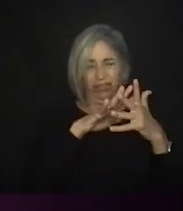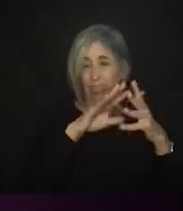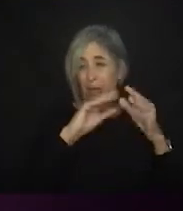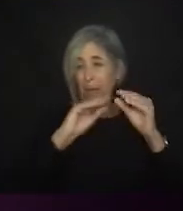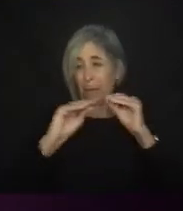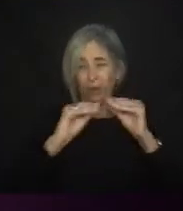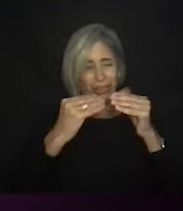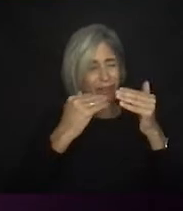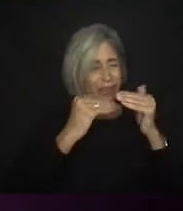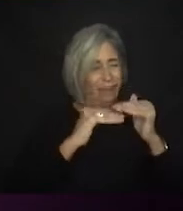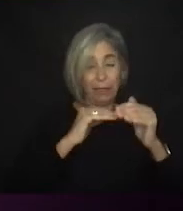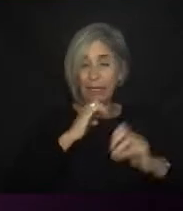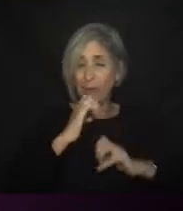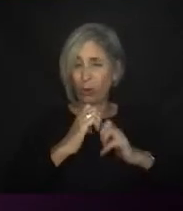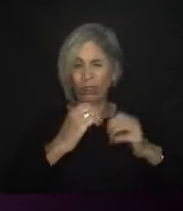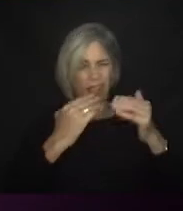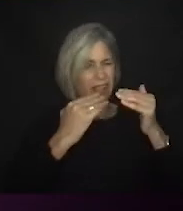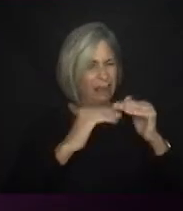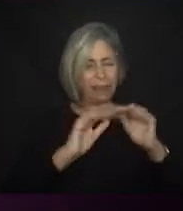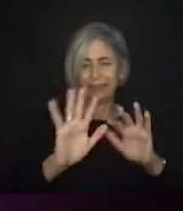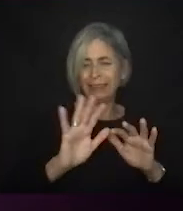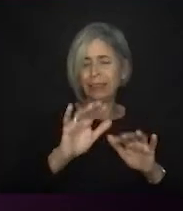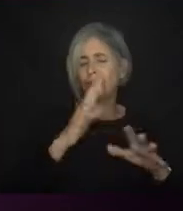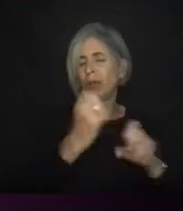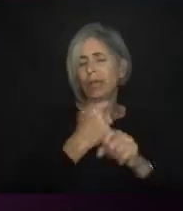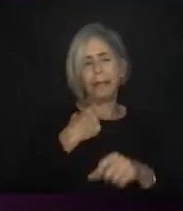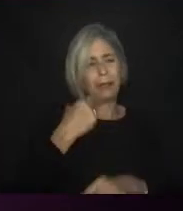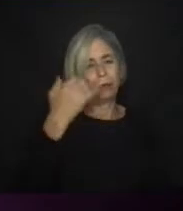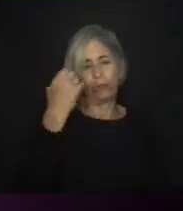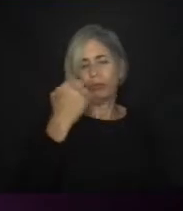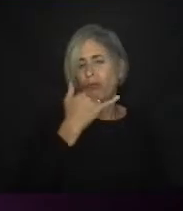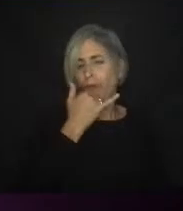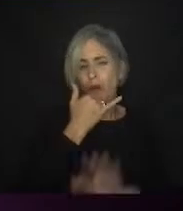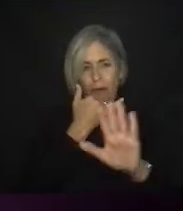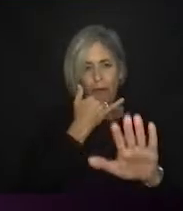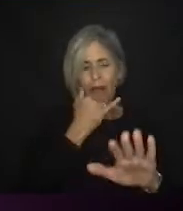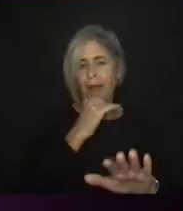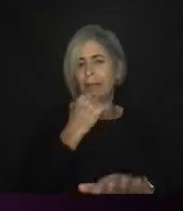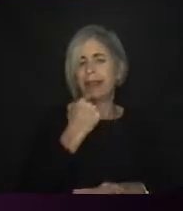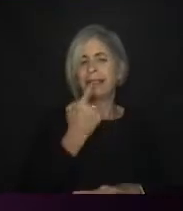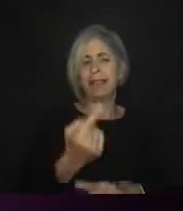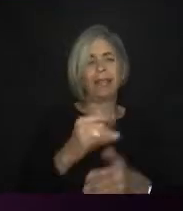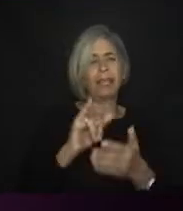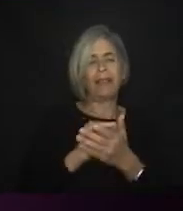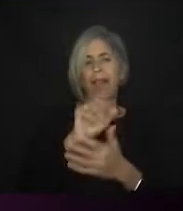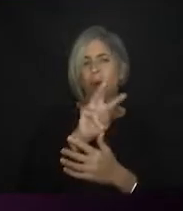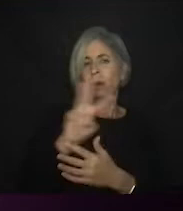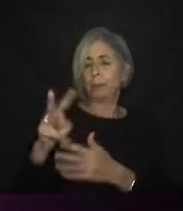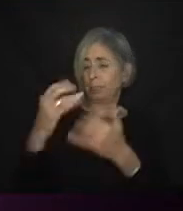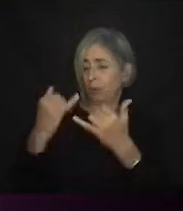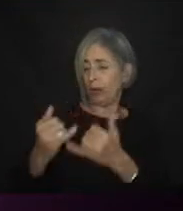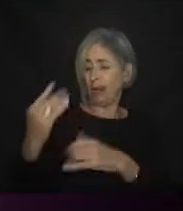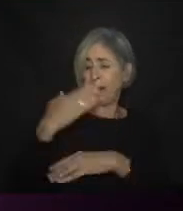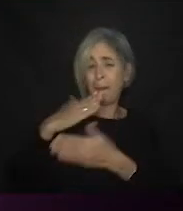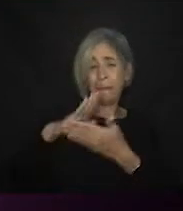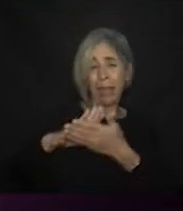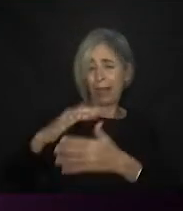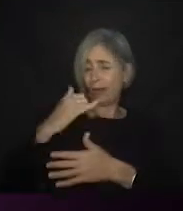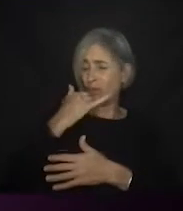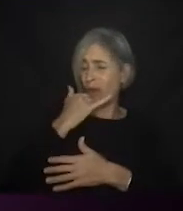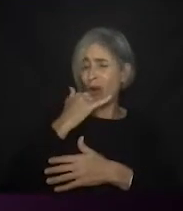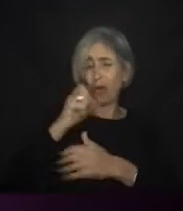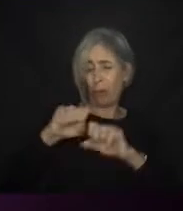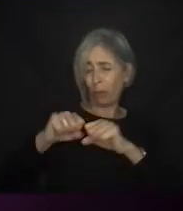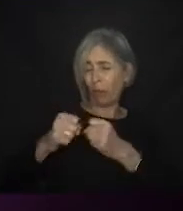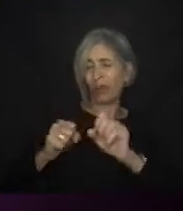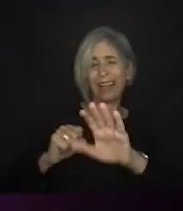of motion or emotion. Now, don't get me wrong. I'm not saying that websites today are bad or that they're wrong or